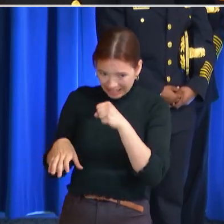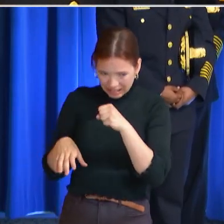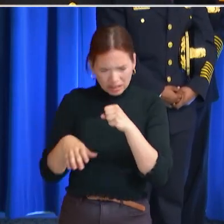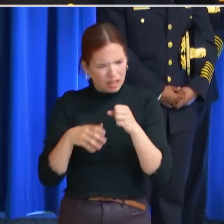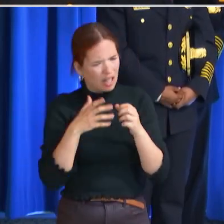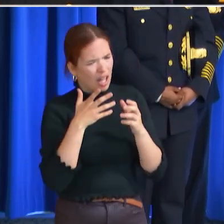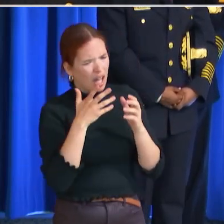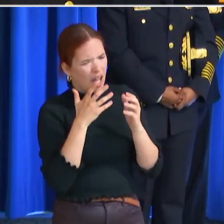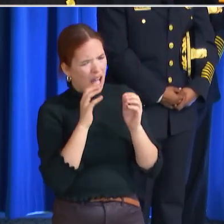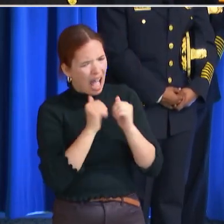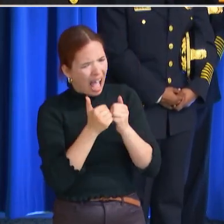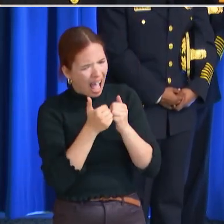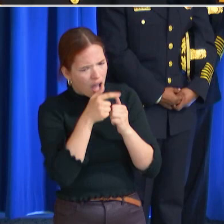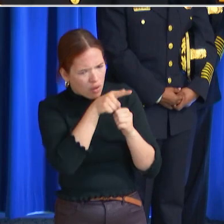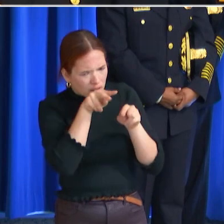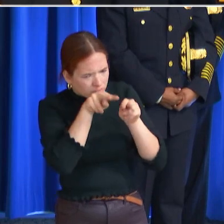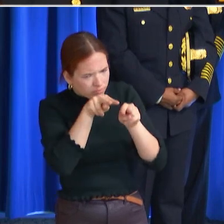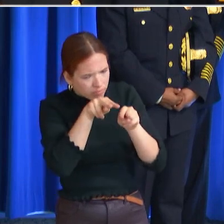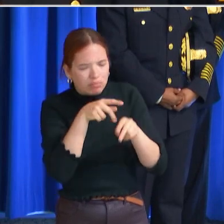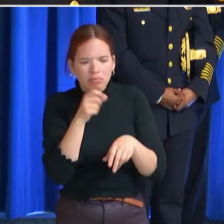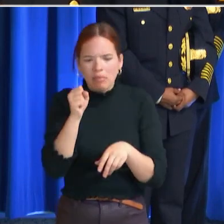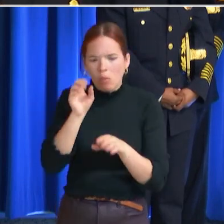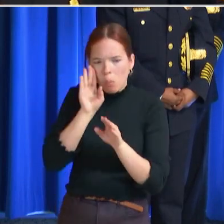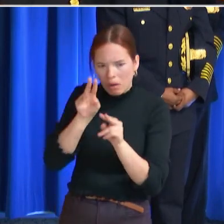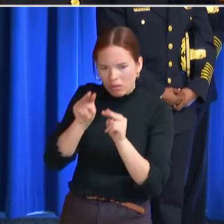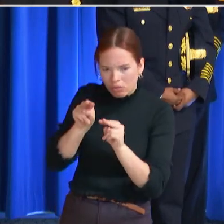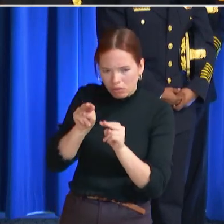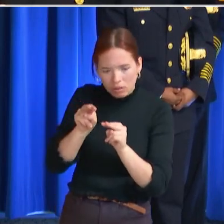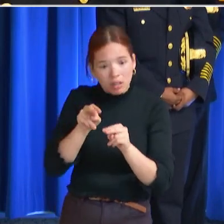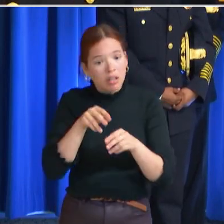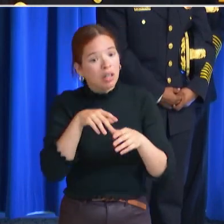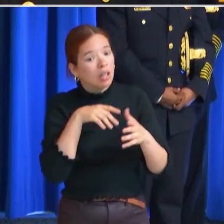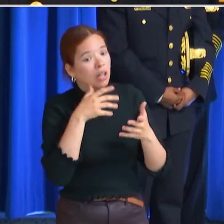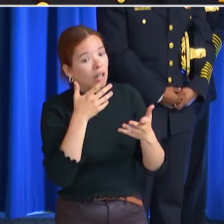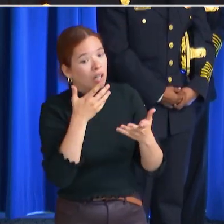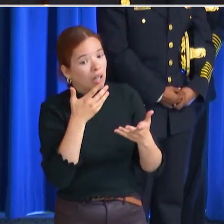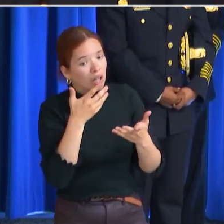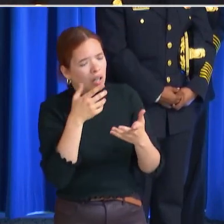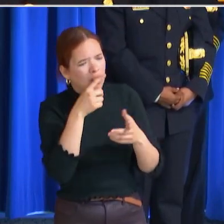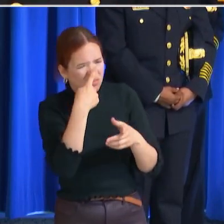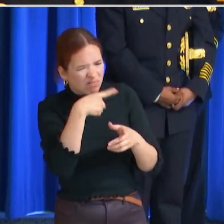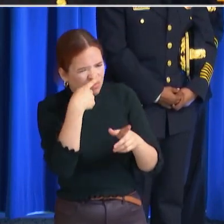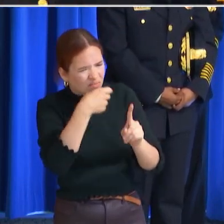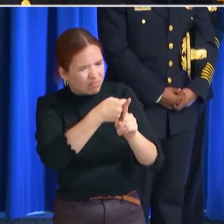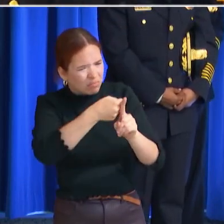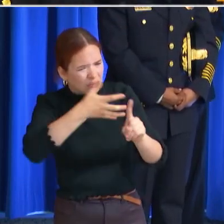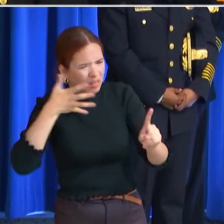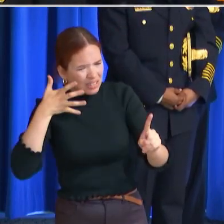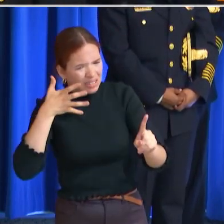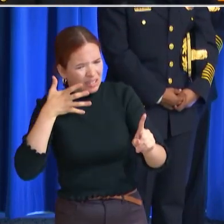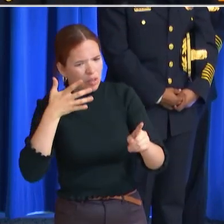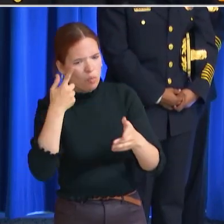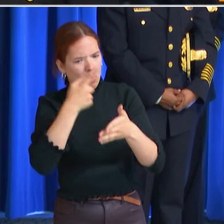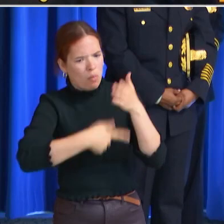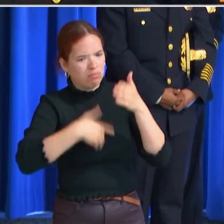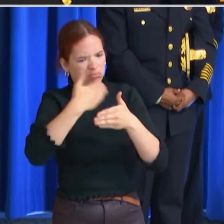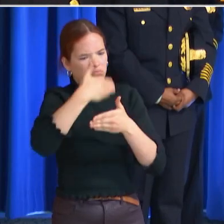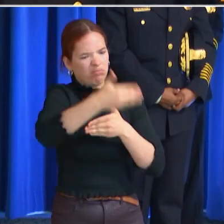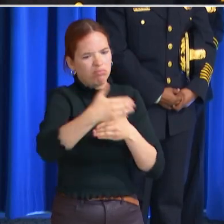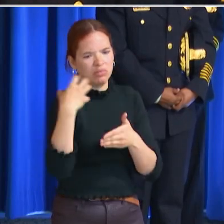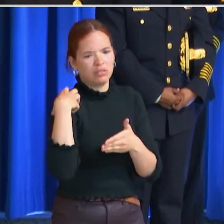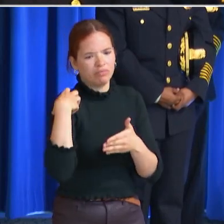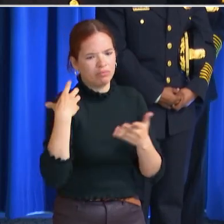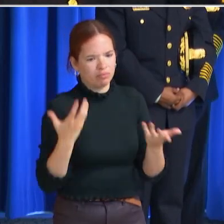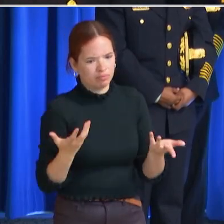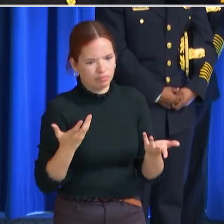for your next chief, for your national search? We've posted our position description, and I